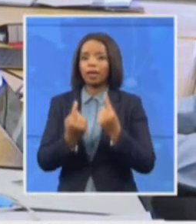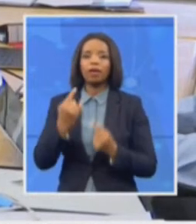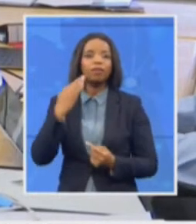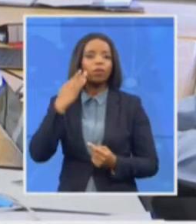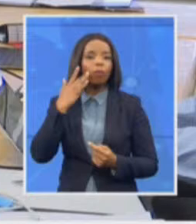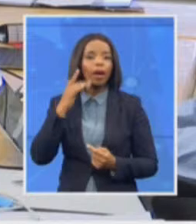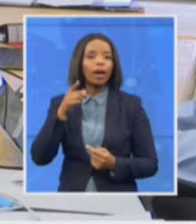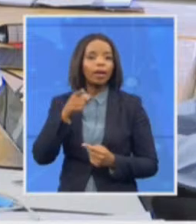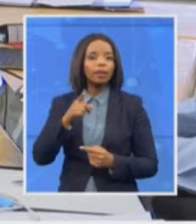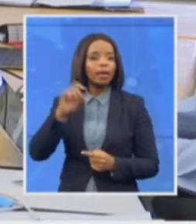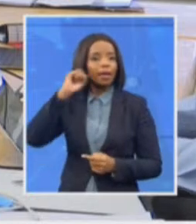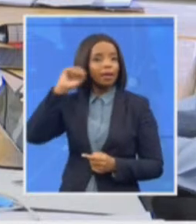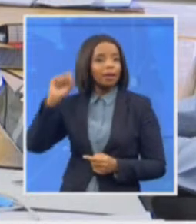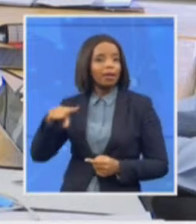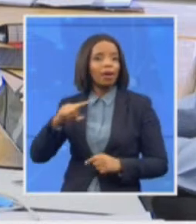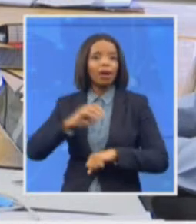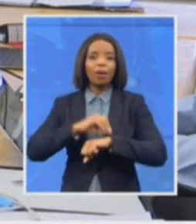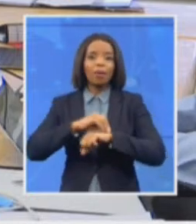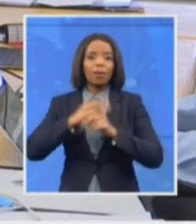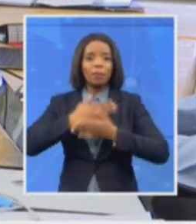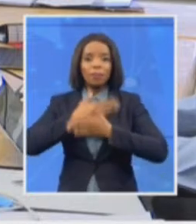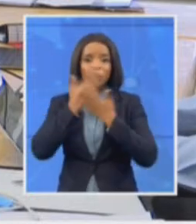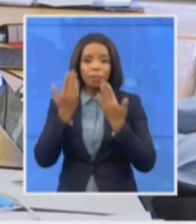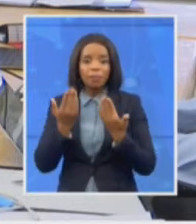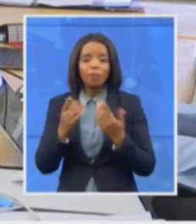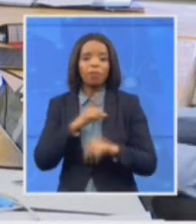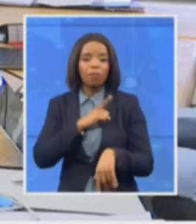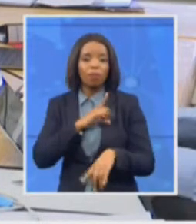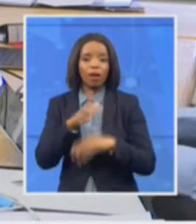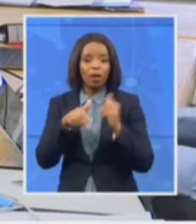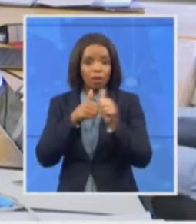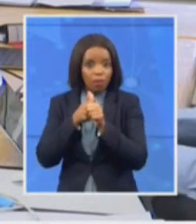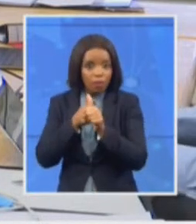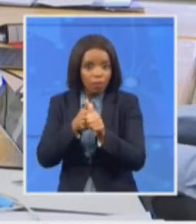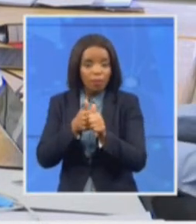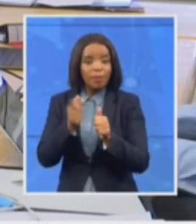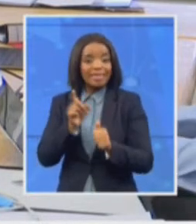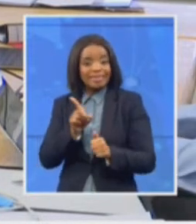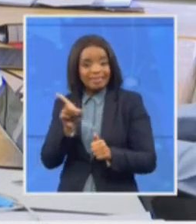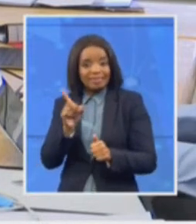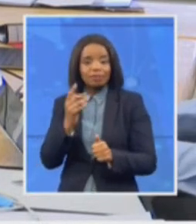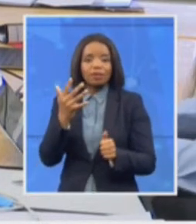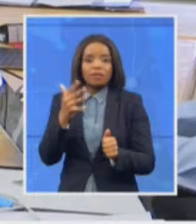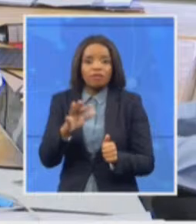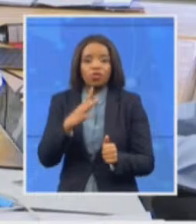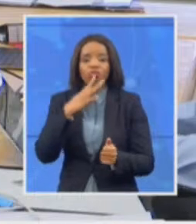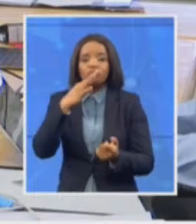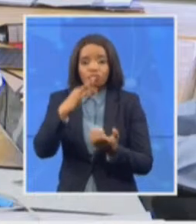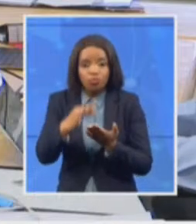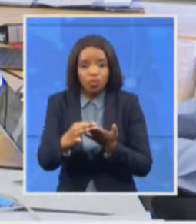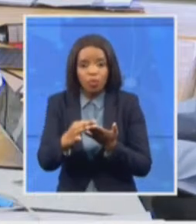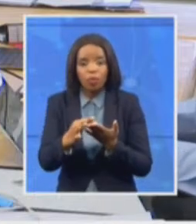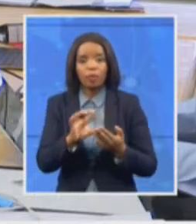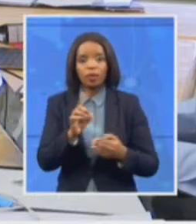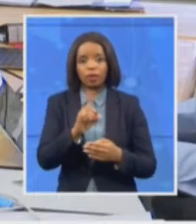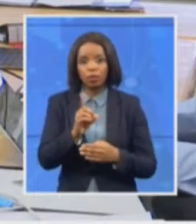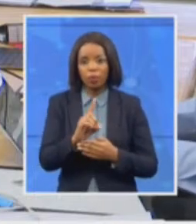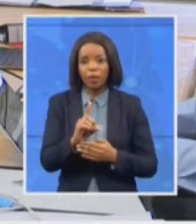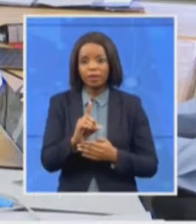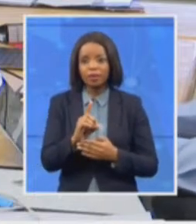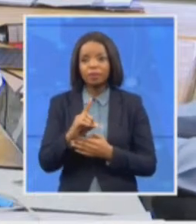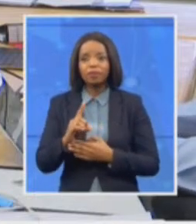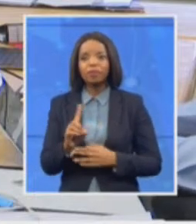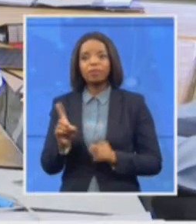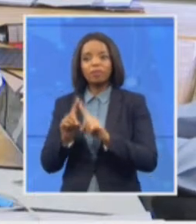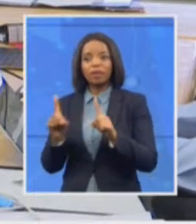to that, she recommended that the repeat episode, and the episode entitled Still Waiting, was to play on the